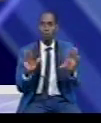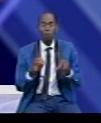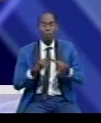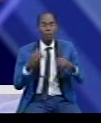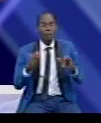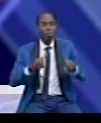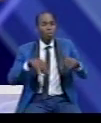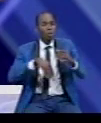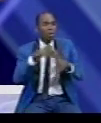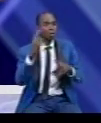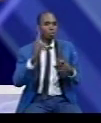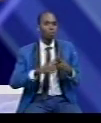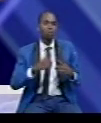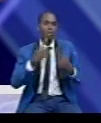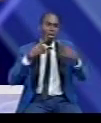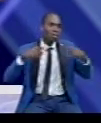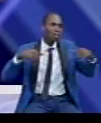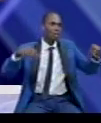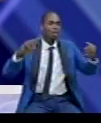Walking with all your strengths.